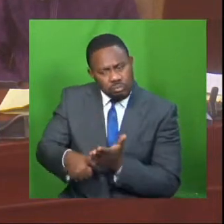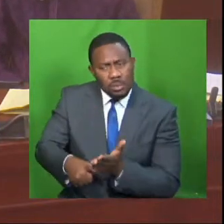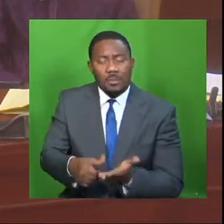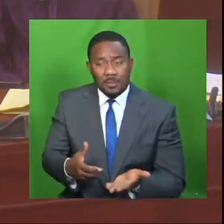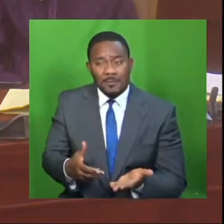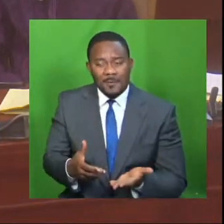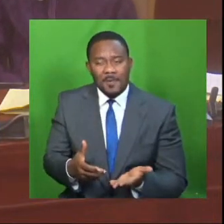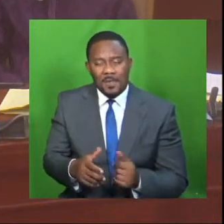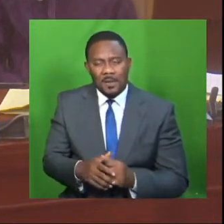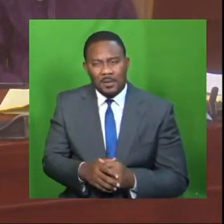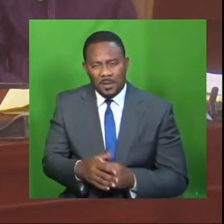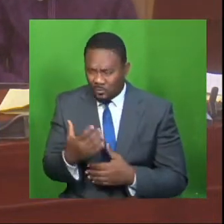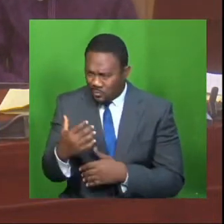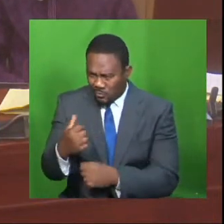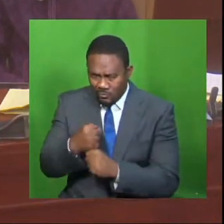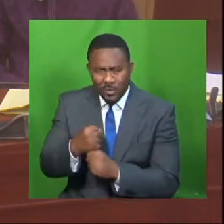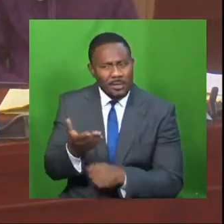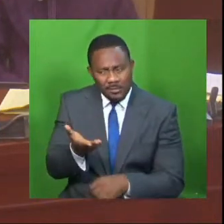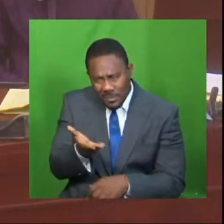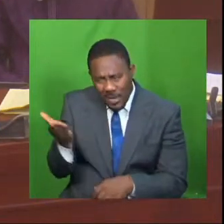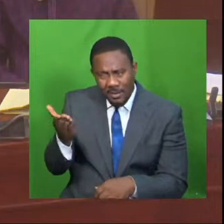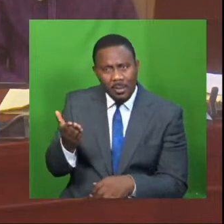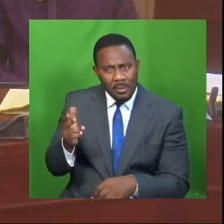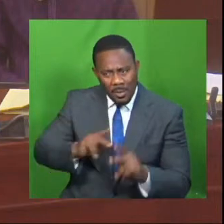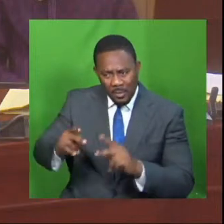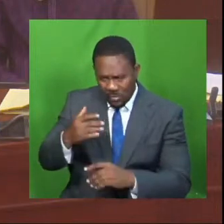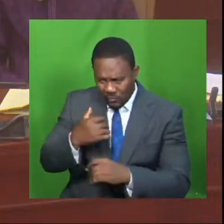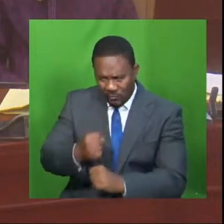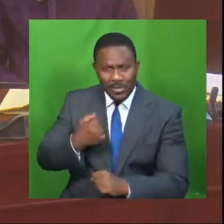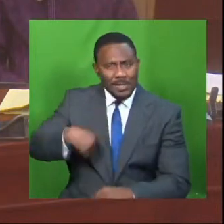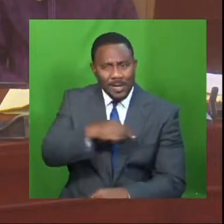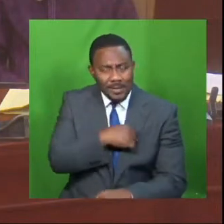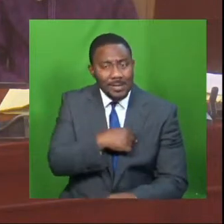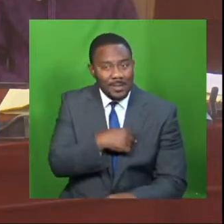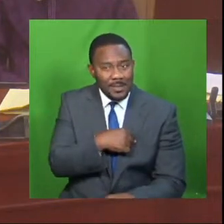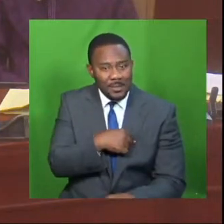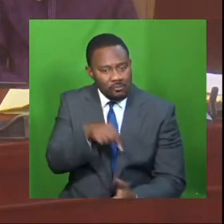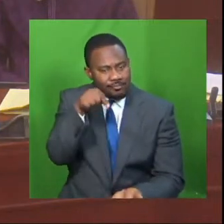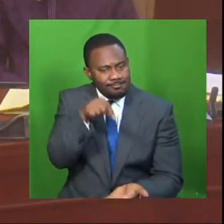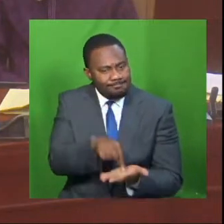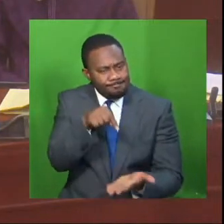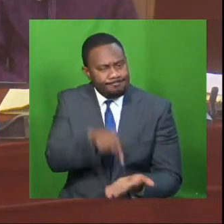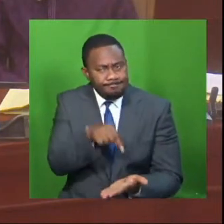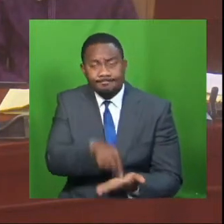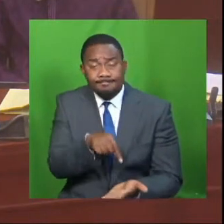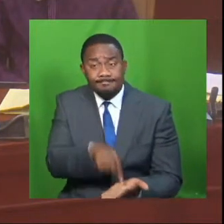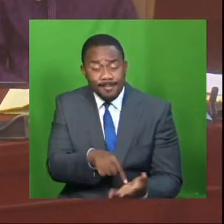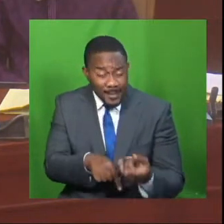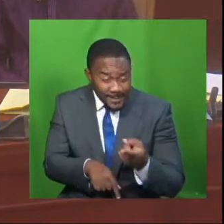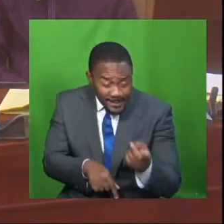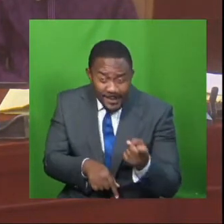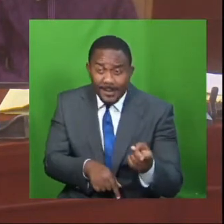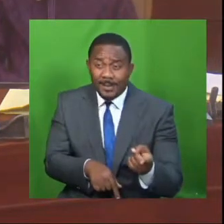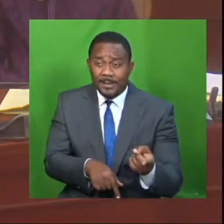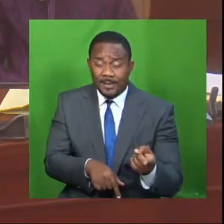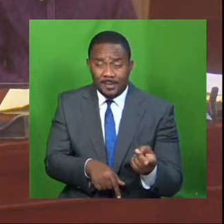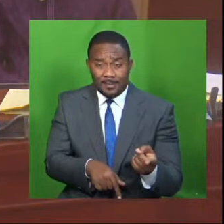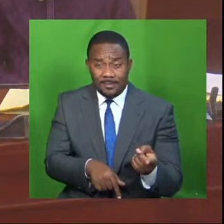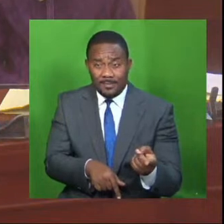money we gave you. 1 billion from IMF, 430 million US dollars from World